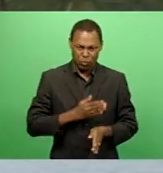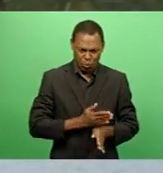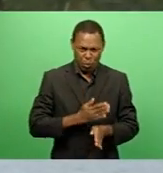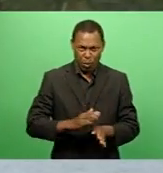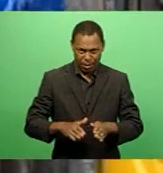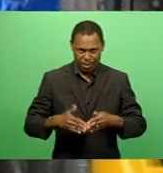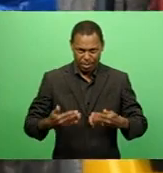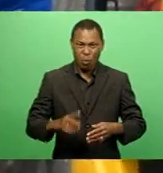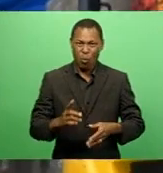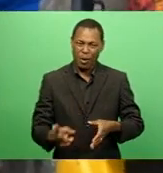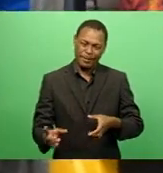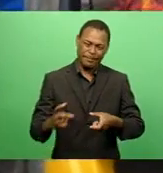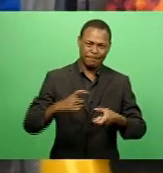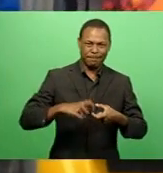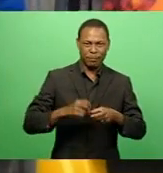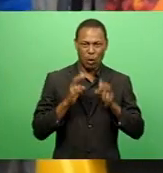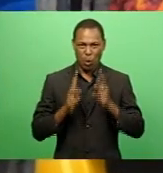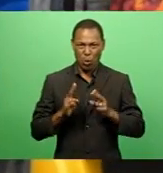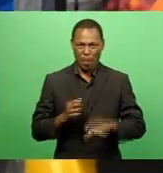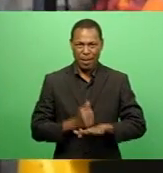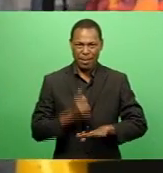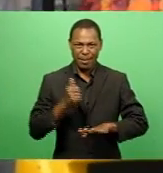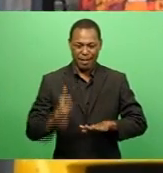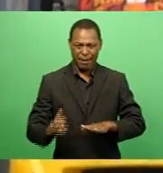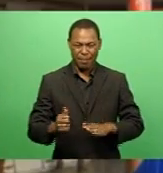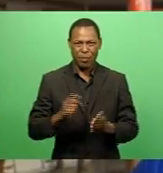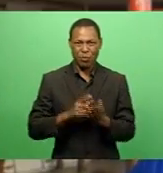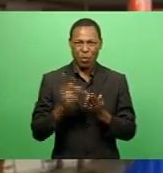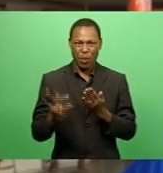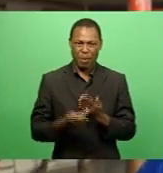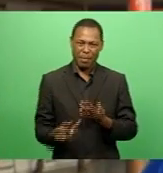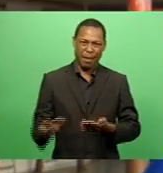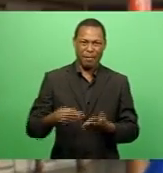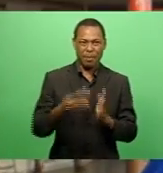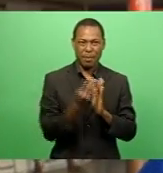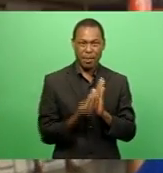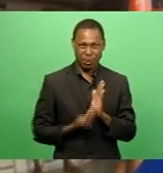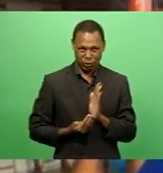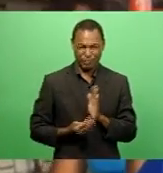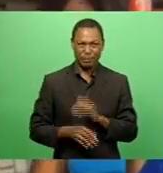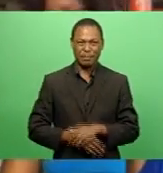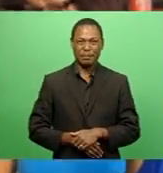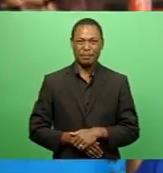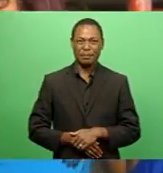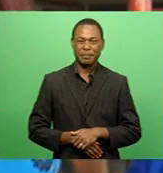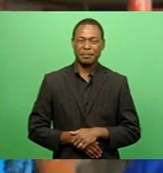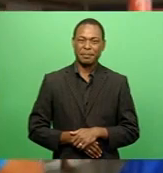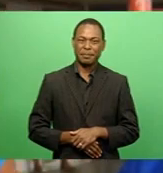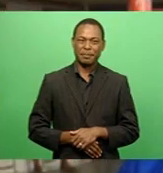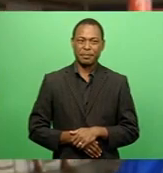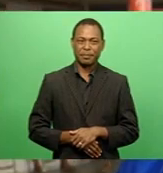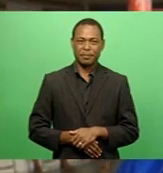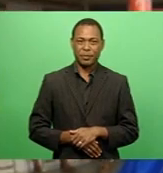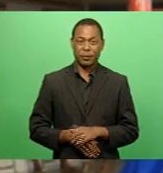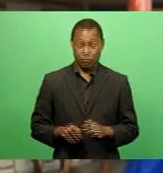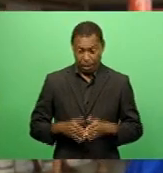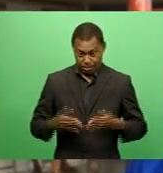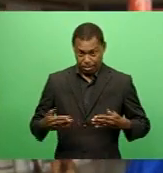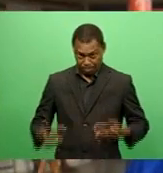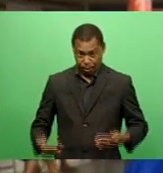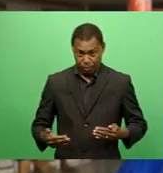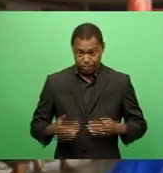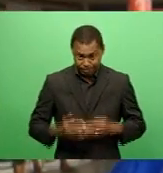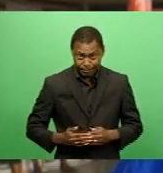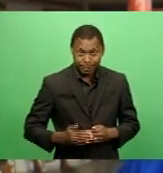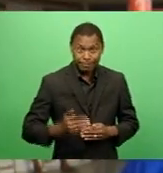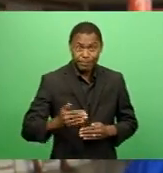to normal government programs and factored into the budget. In terms of where to from here, we look forward to